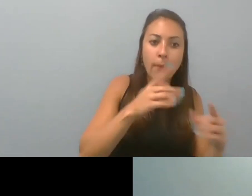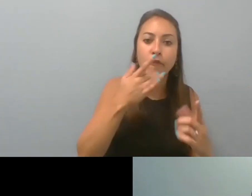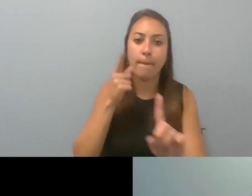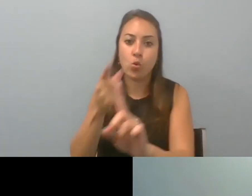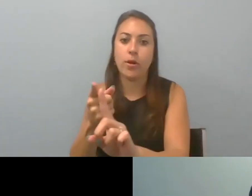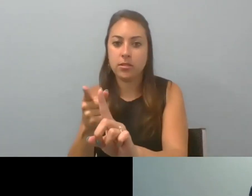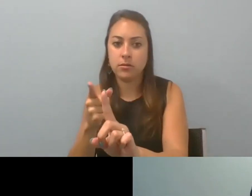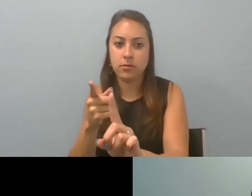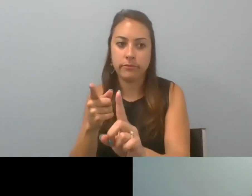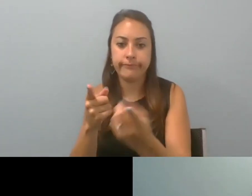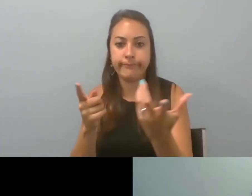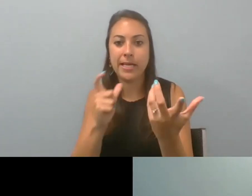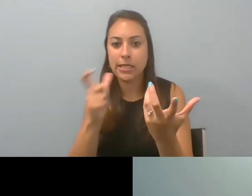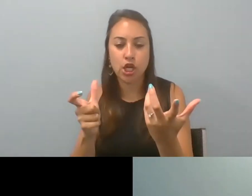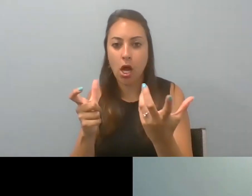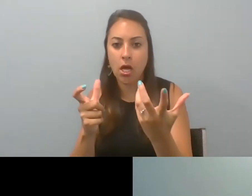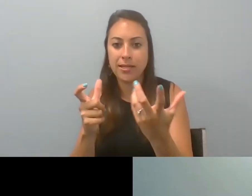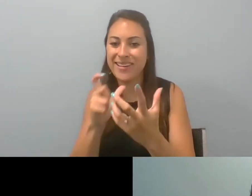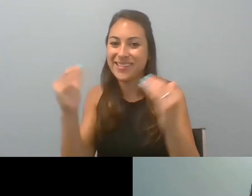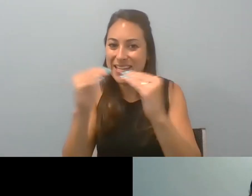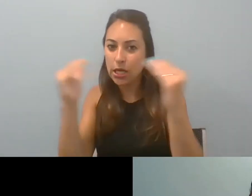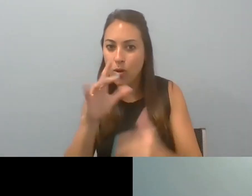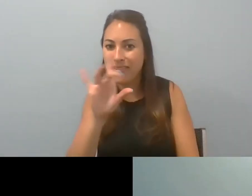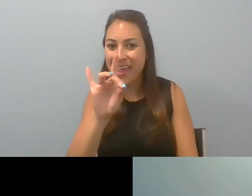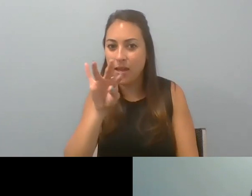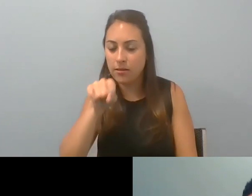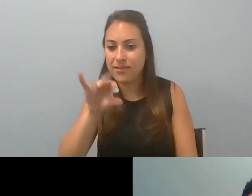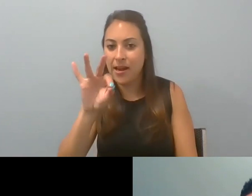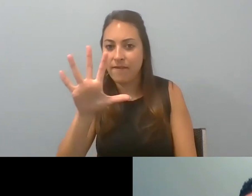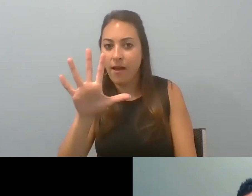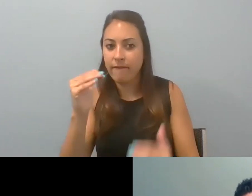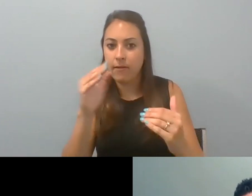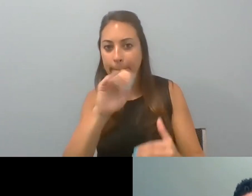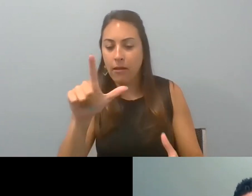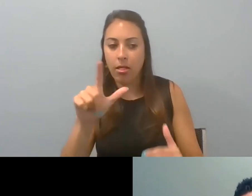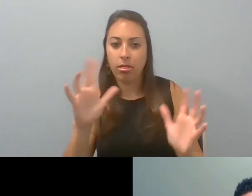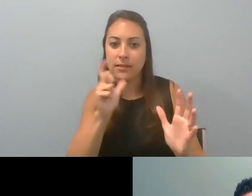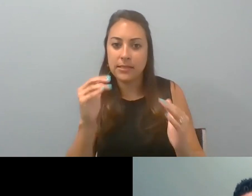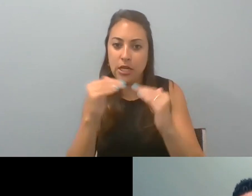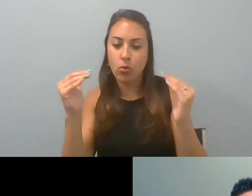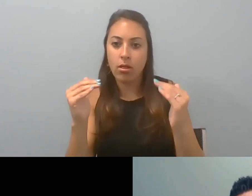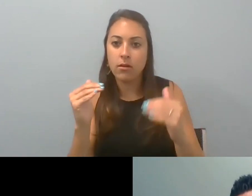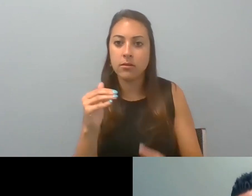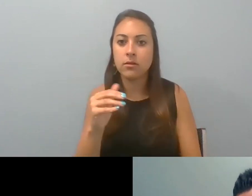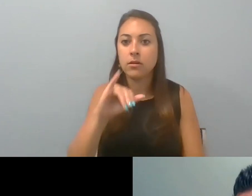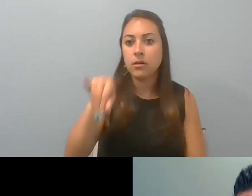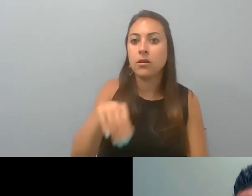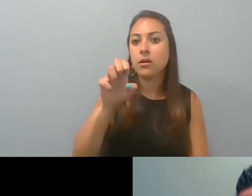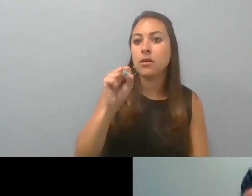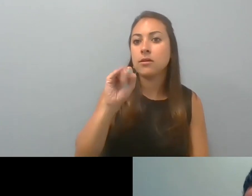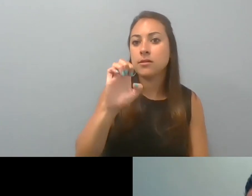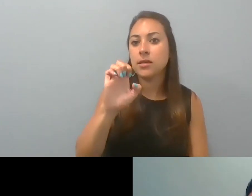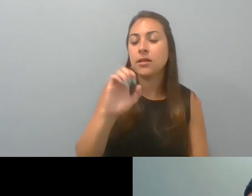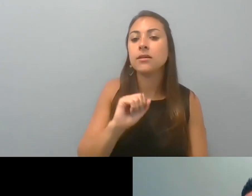because it's not the value of the $8.95 meal equivalency. and maybe this is obvious, but I'll just say it. And